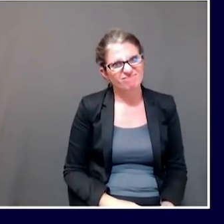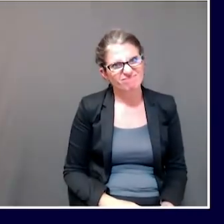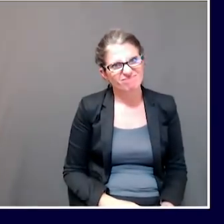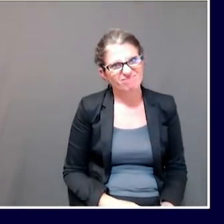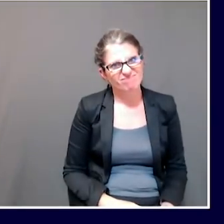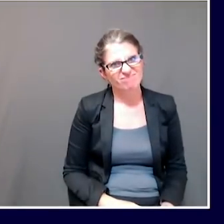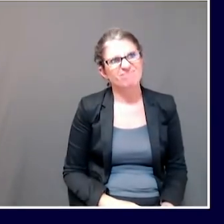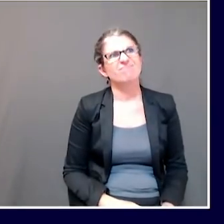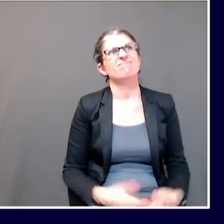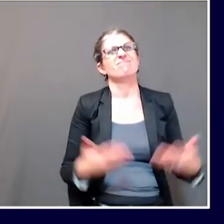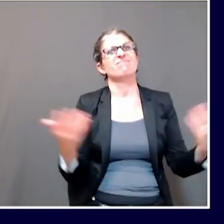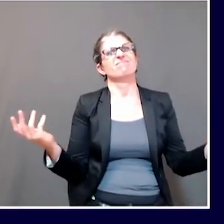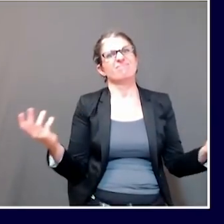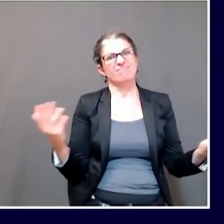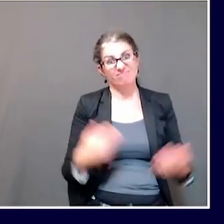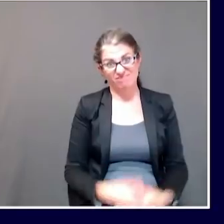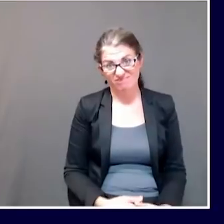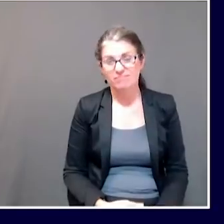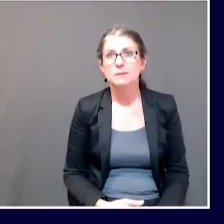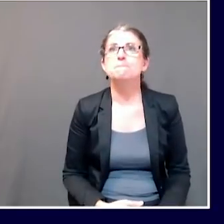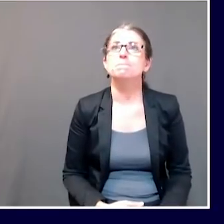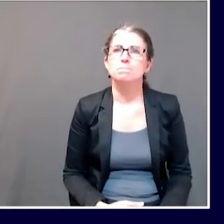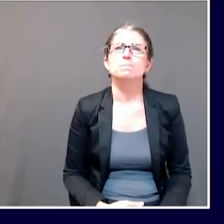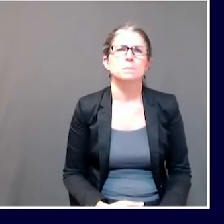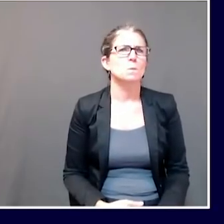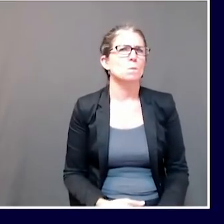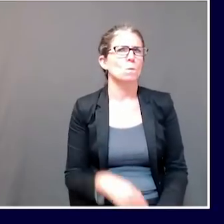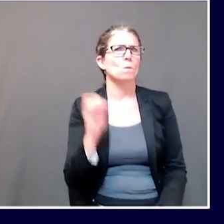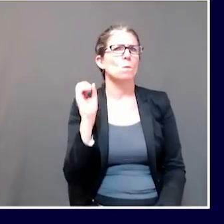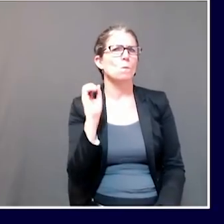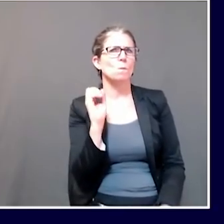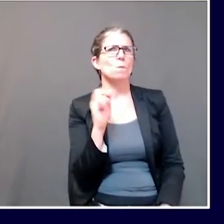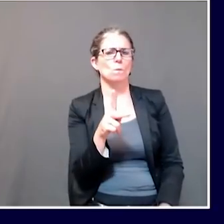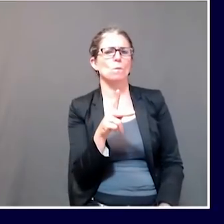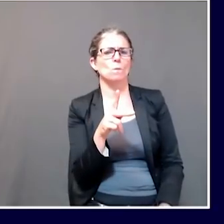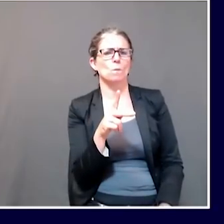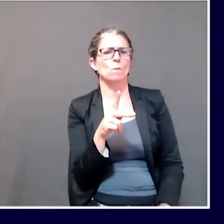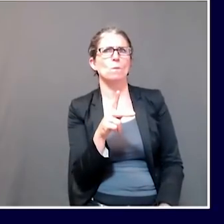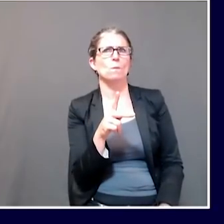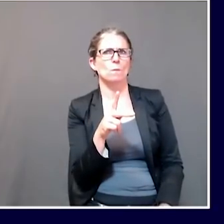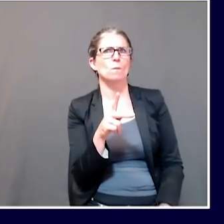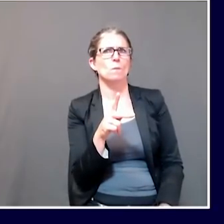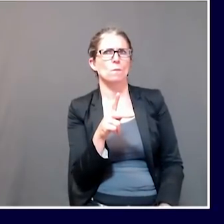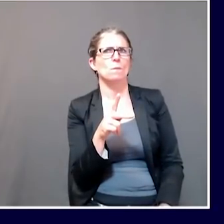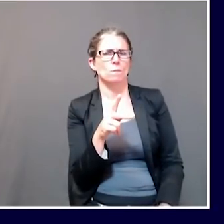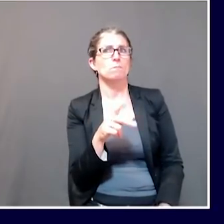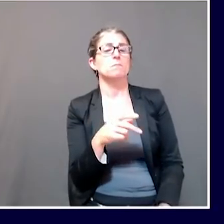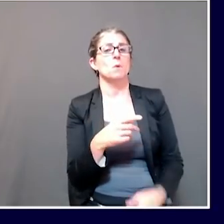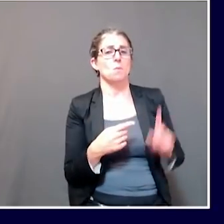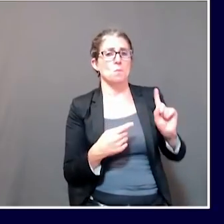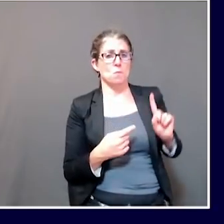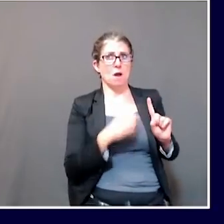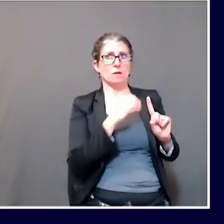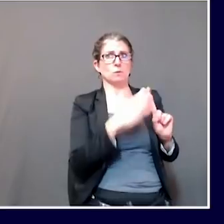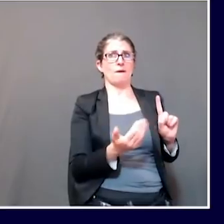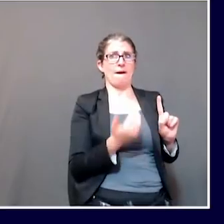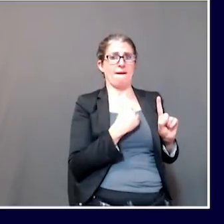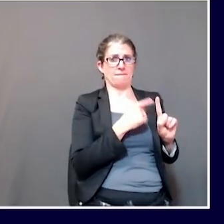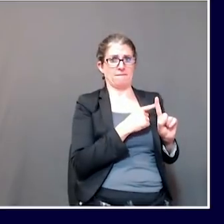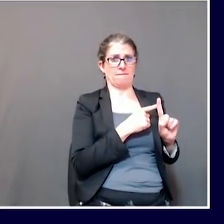And in order to keep that sort of circle of kids and staff who may need to quarantine small, are